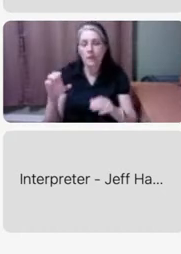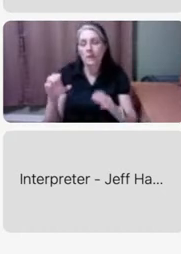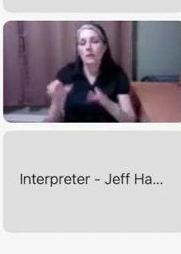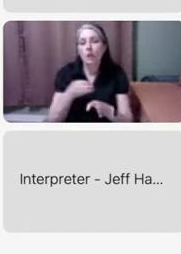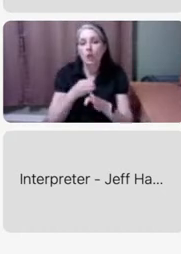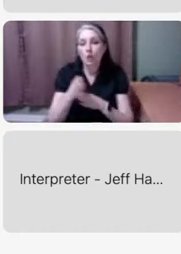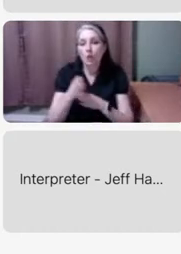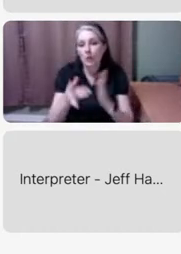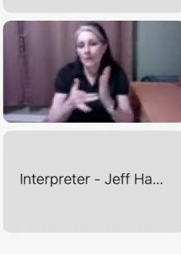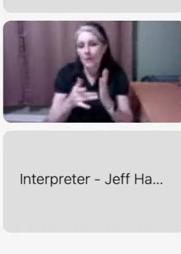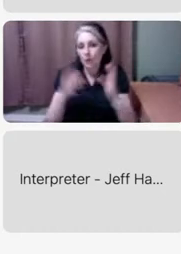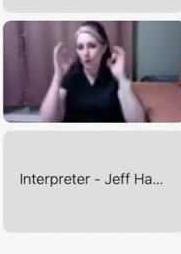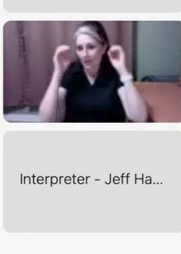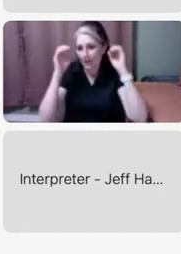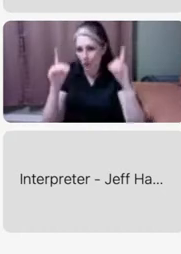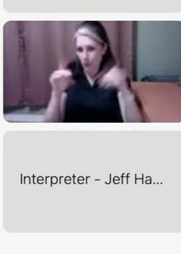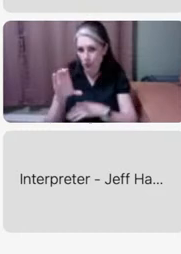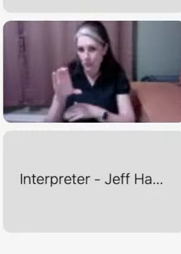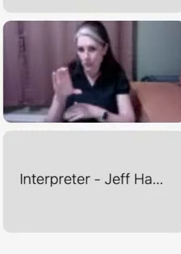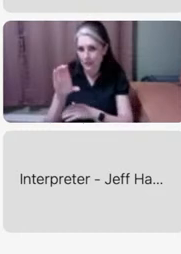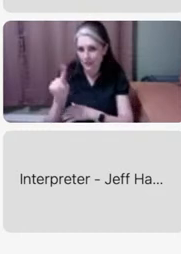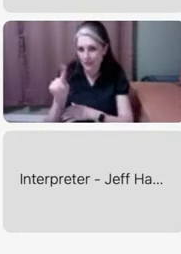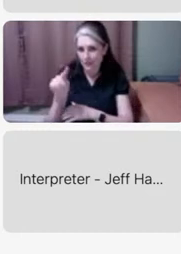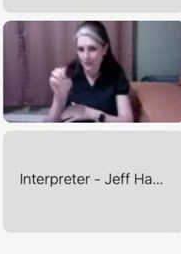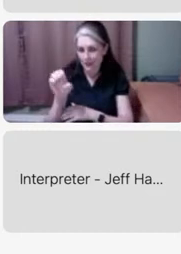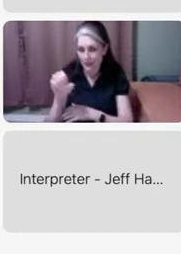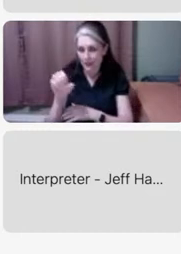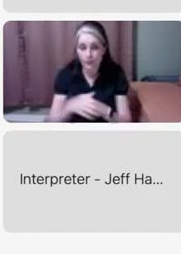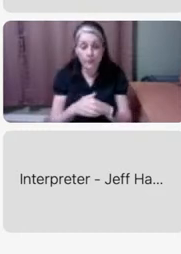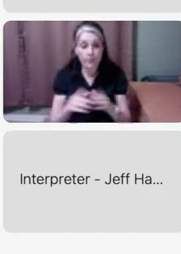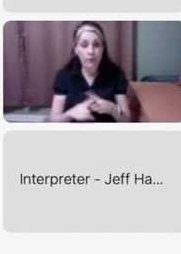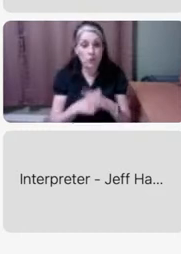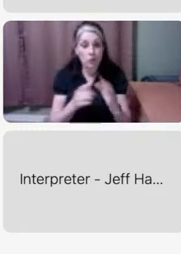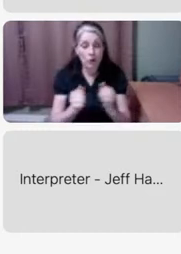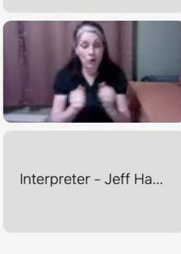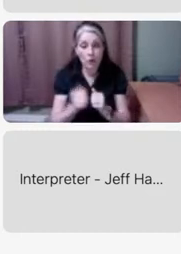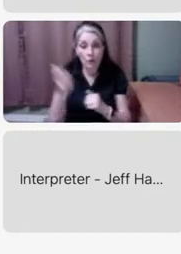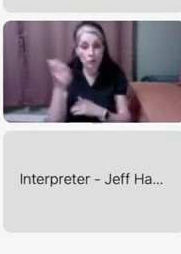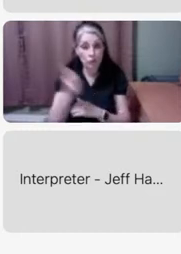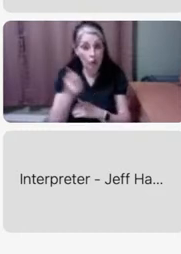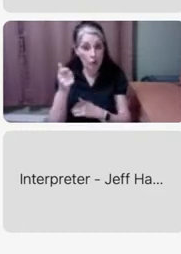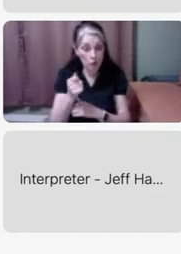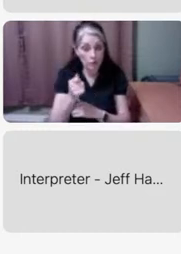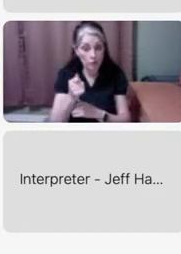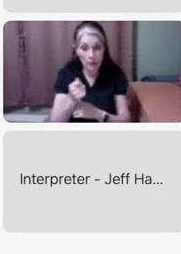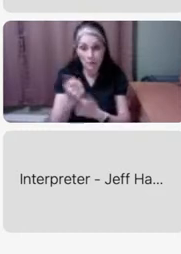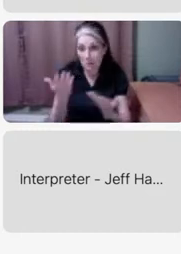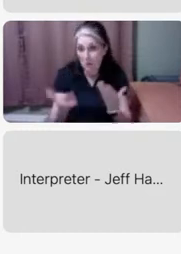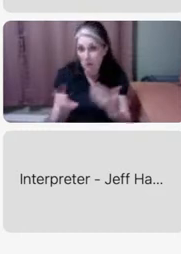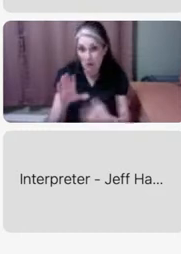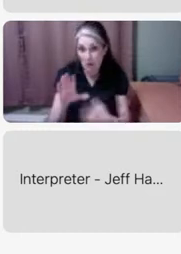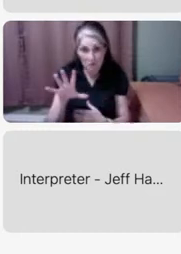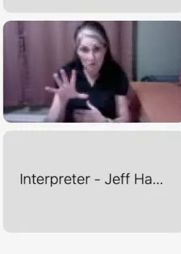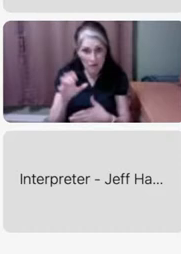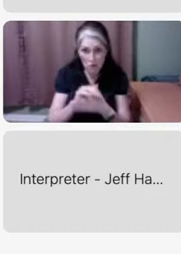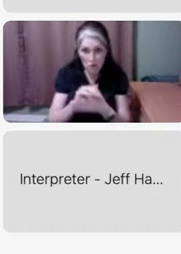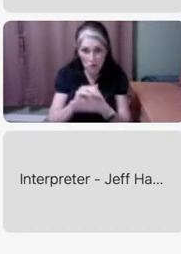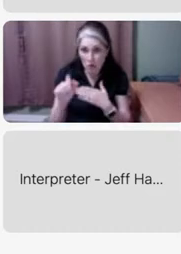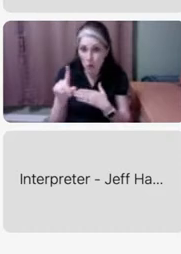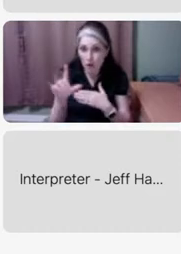students actually start off with scholarships even if it's 500 bucks 100 a thousand